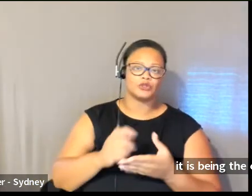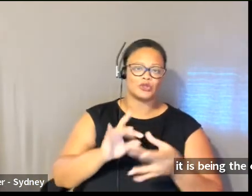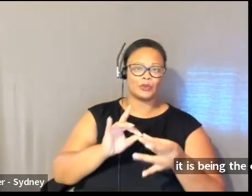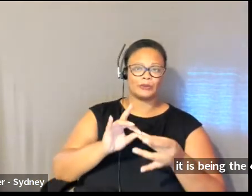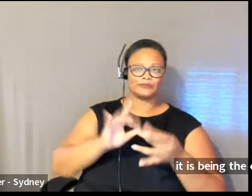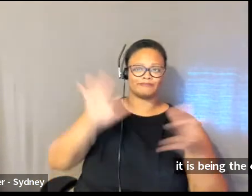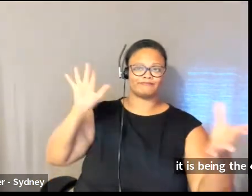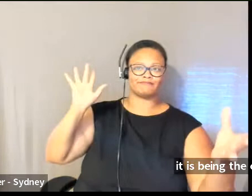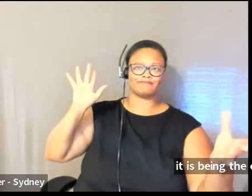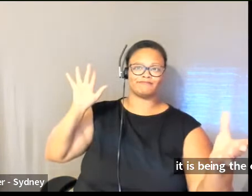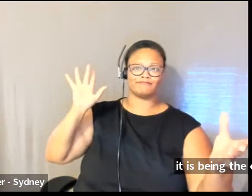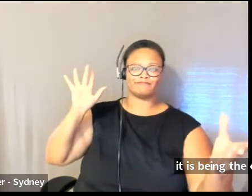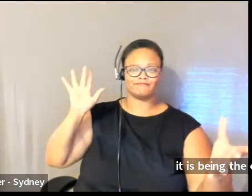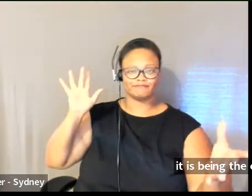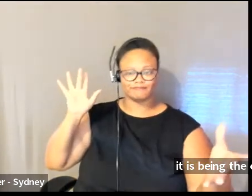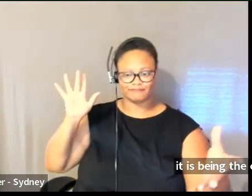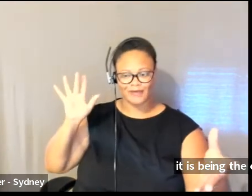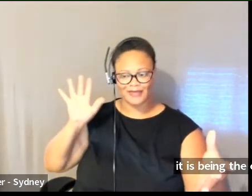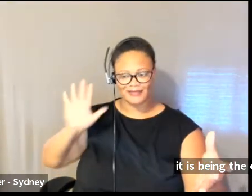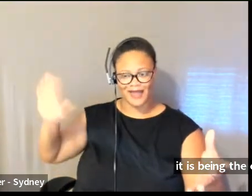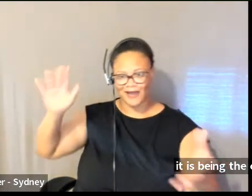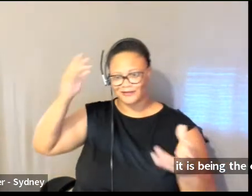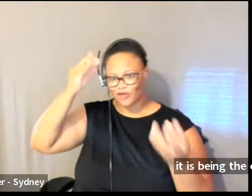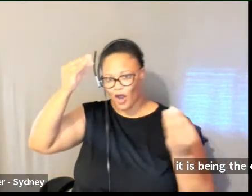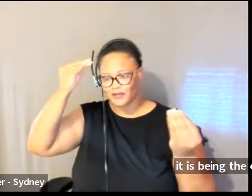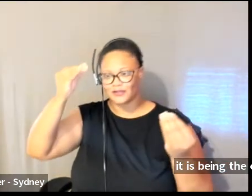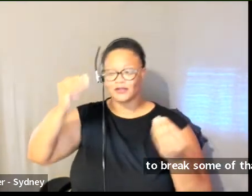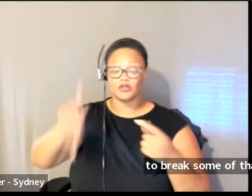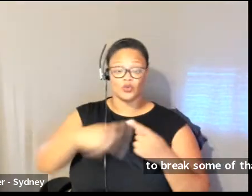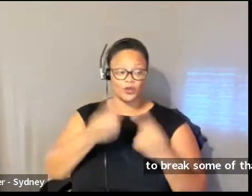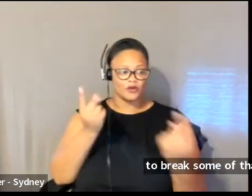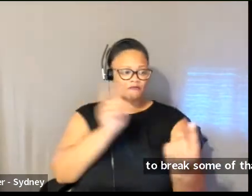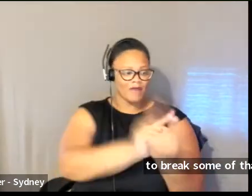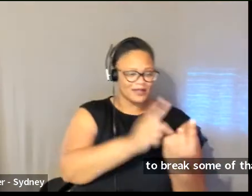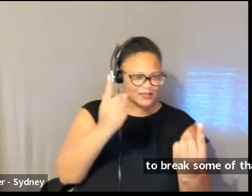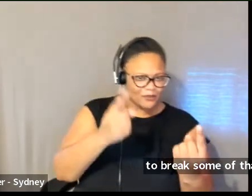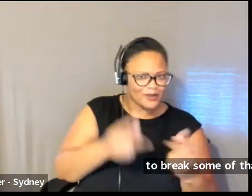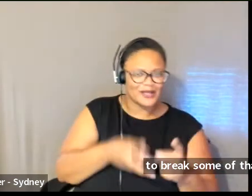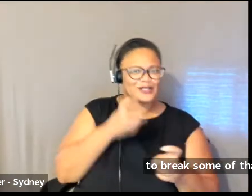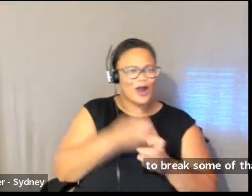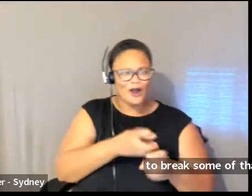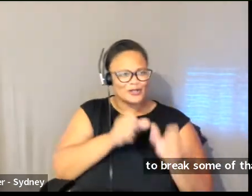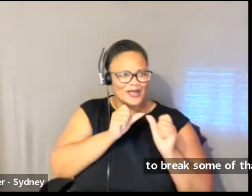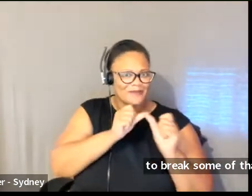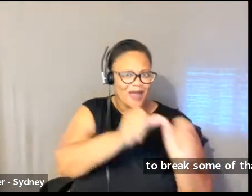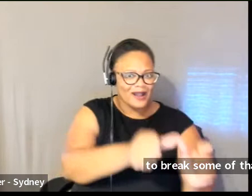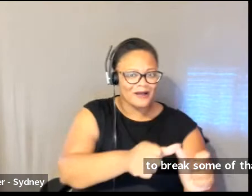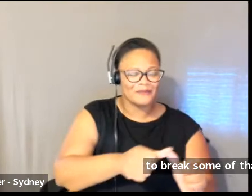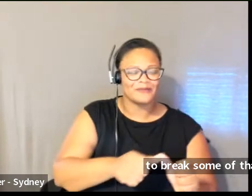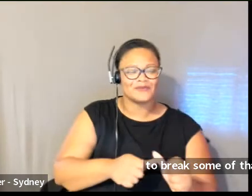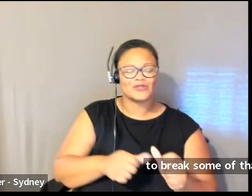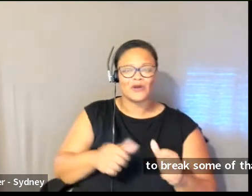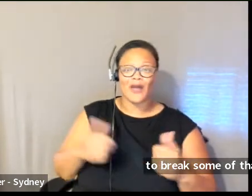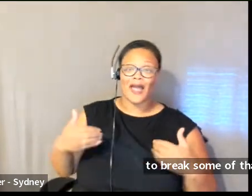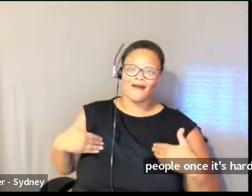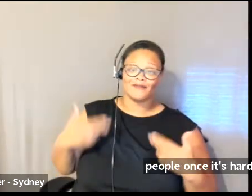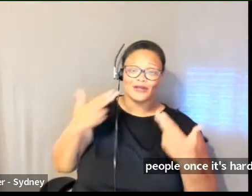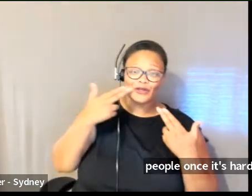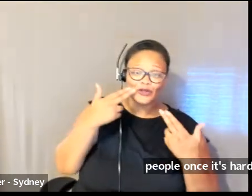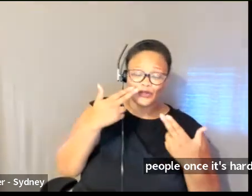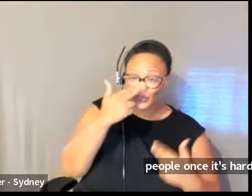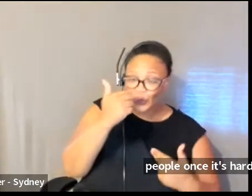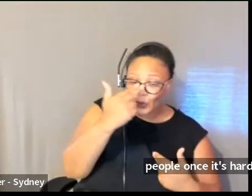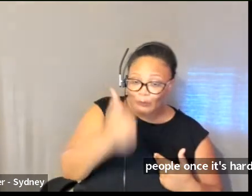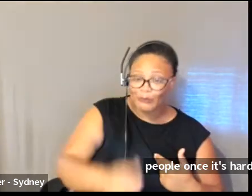sometimes if you're just meeting people once, it's very hard to do that. And that's where, a sense of humor, being able to tell a good joke, to be